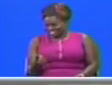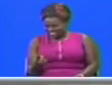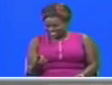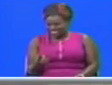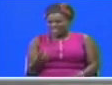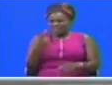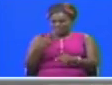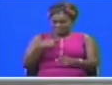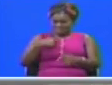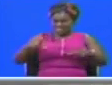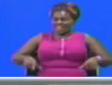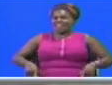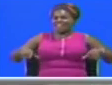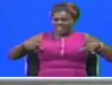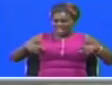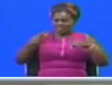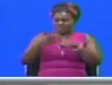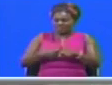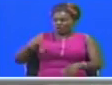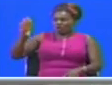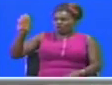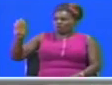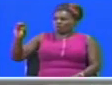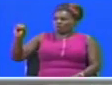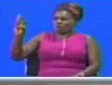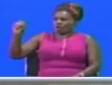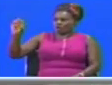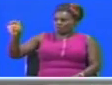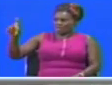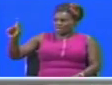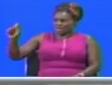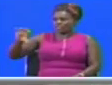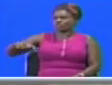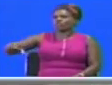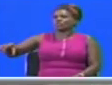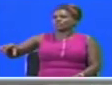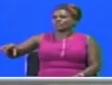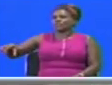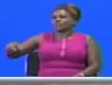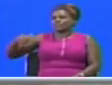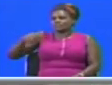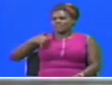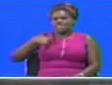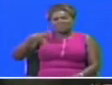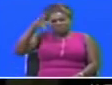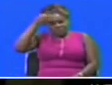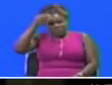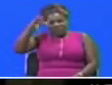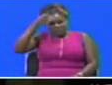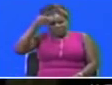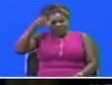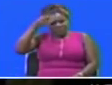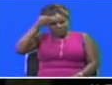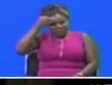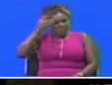I'm coming into live from Mogogosiek here in Konoin constituency. That tells you what I've been able to learn now,